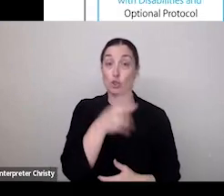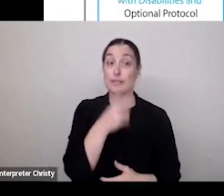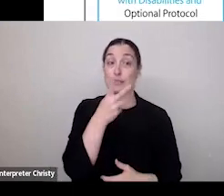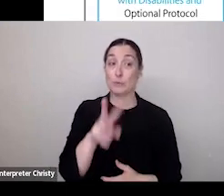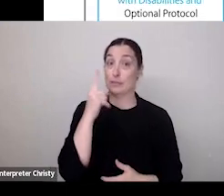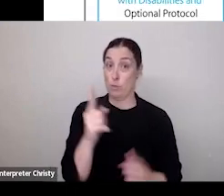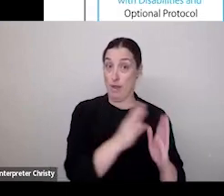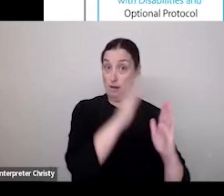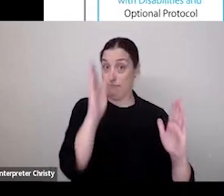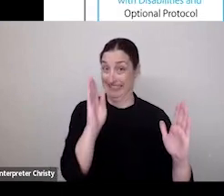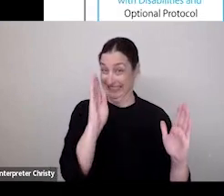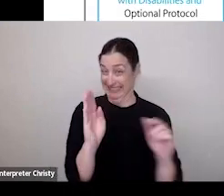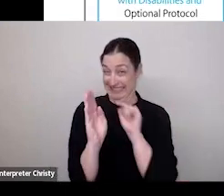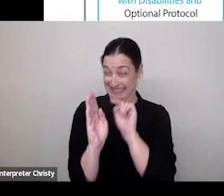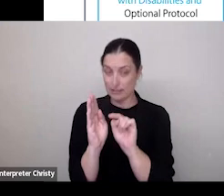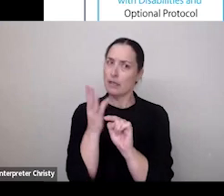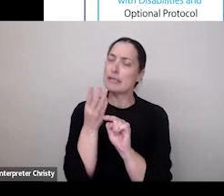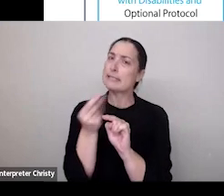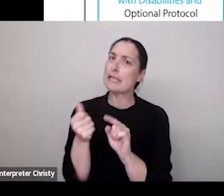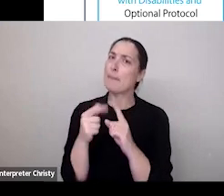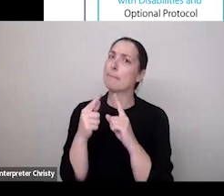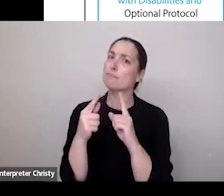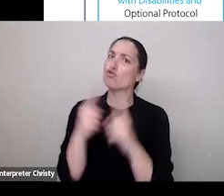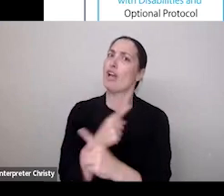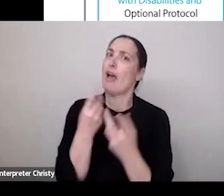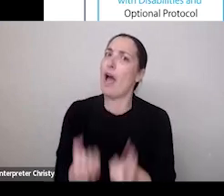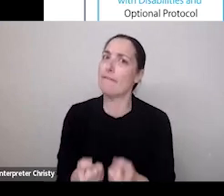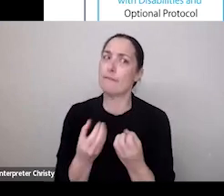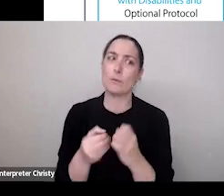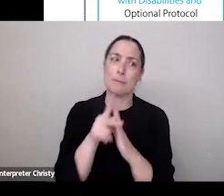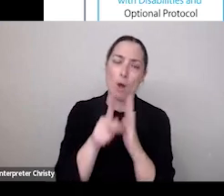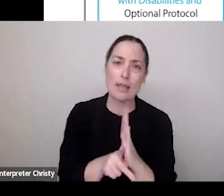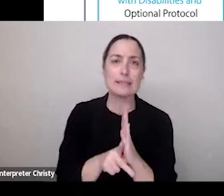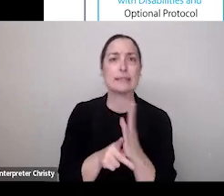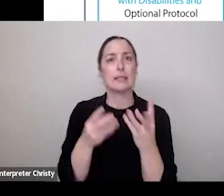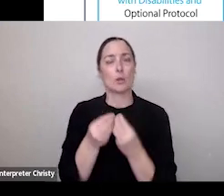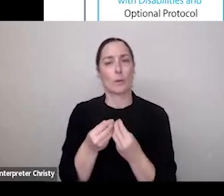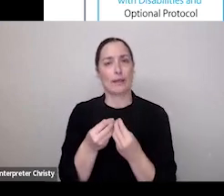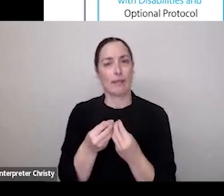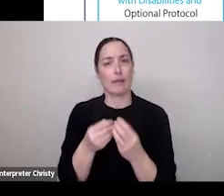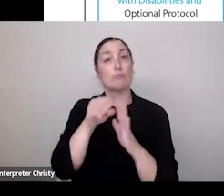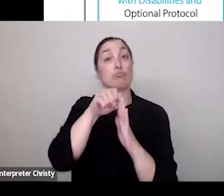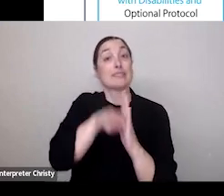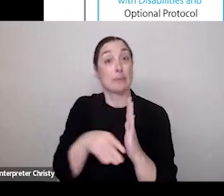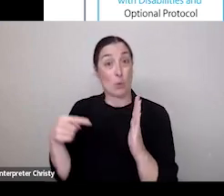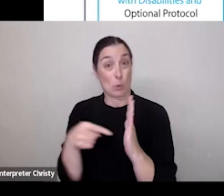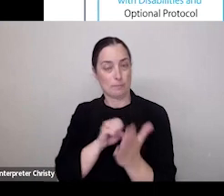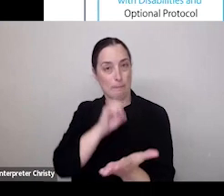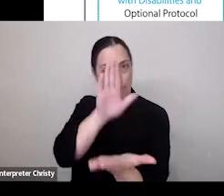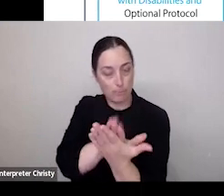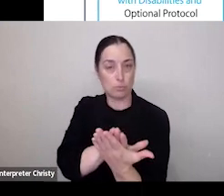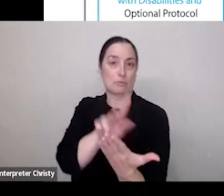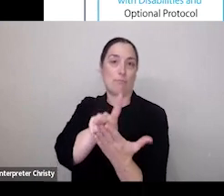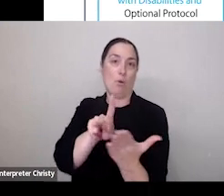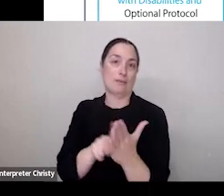some significant changes, influencing policy and embedding disability inclusive disaster risk reduction principles into policy